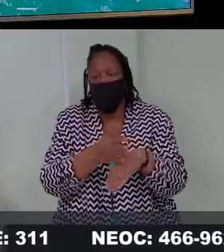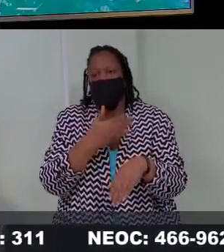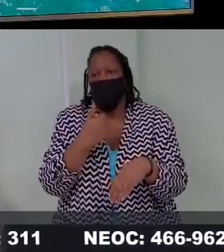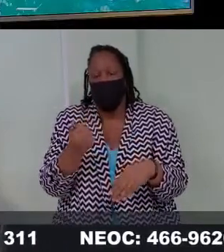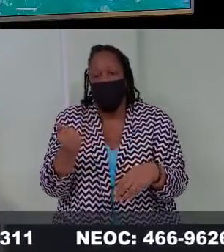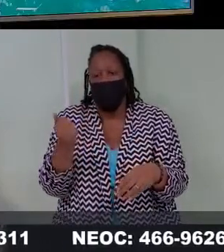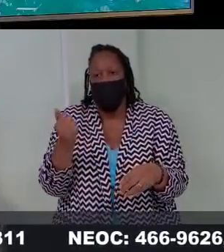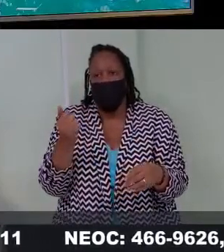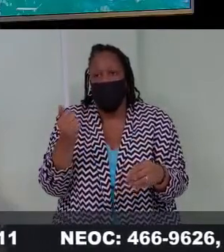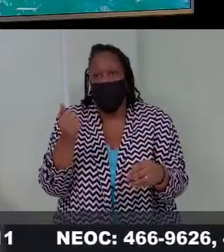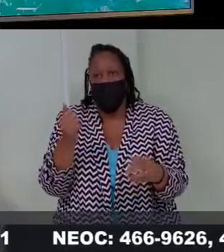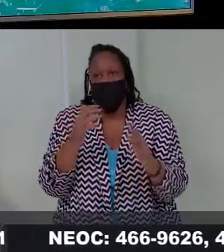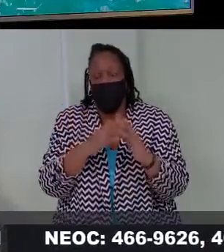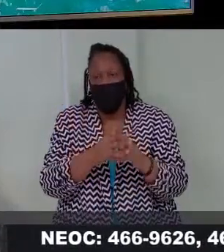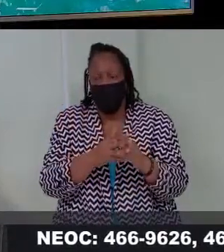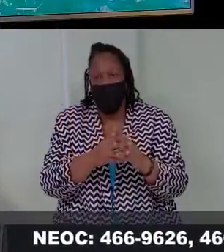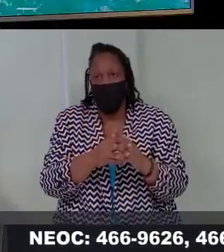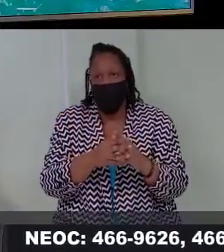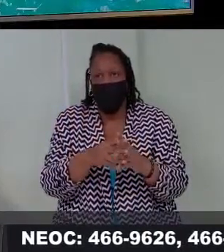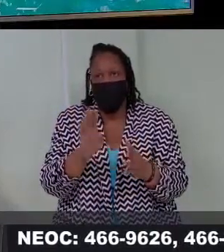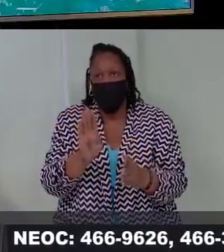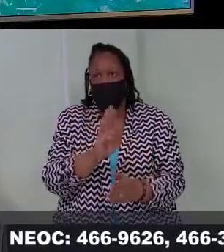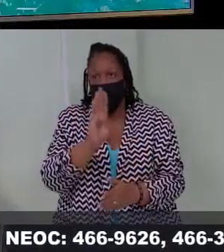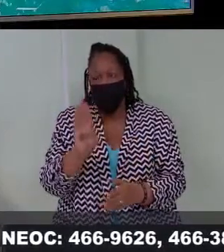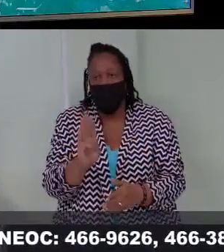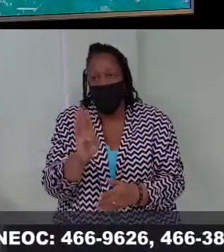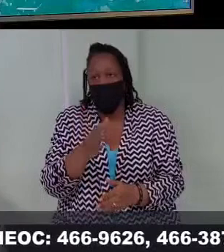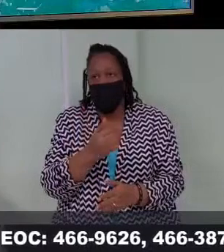SKN Newsline.